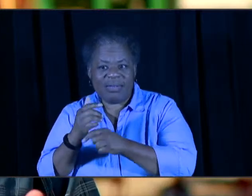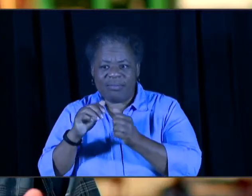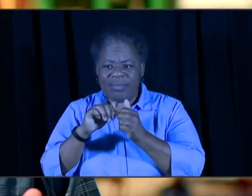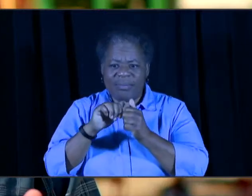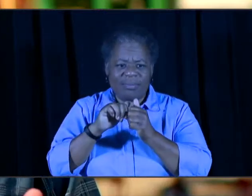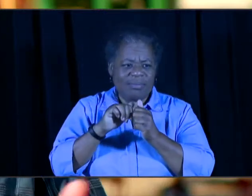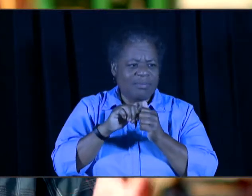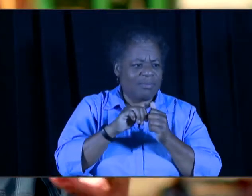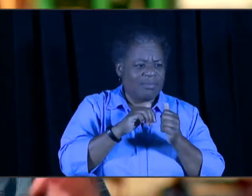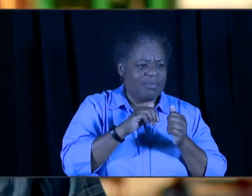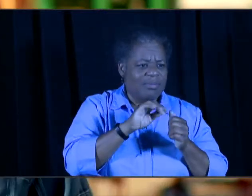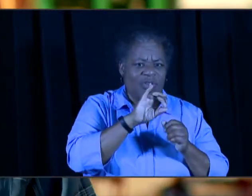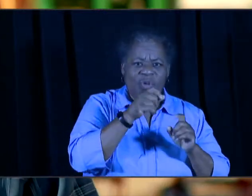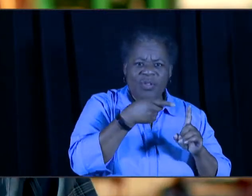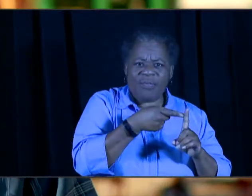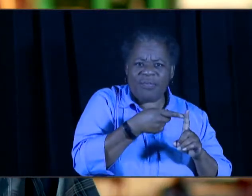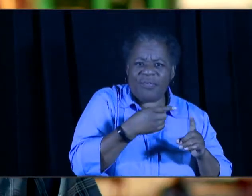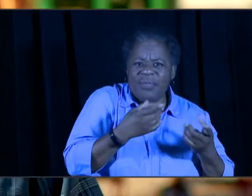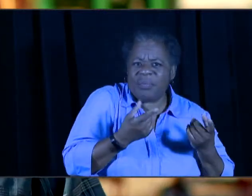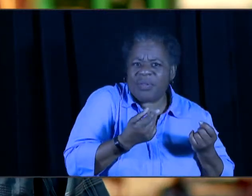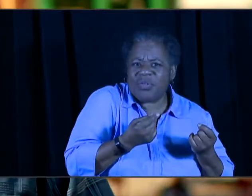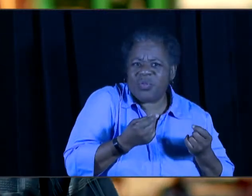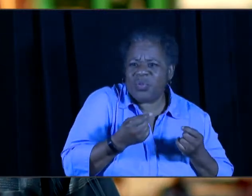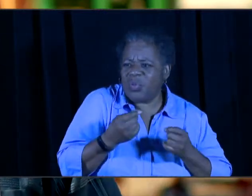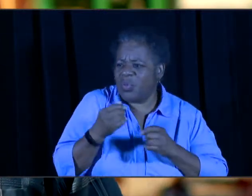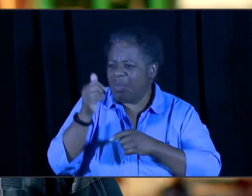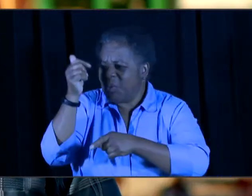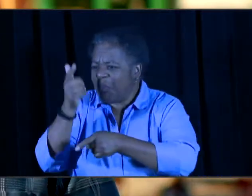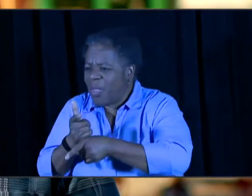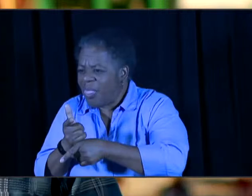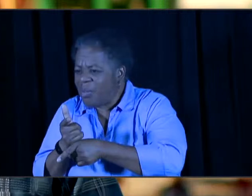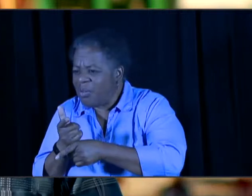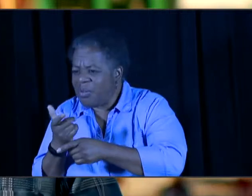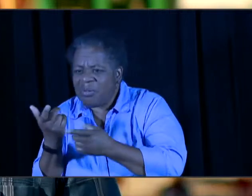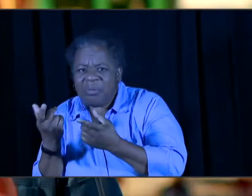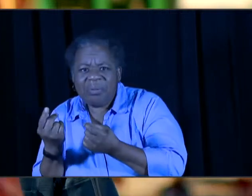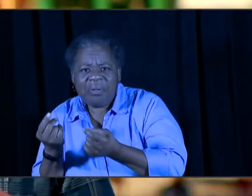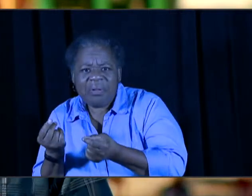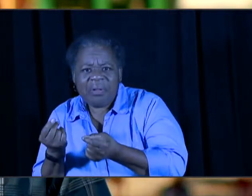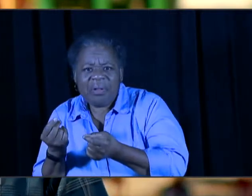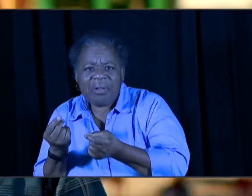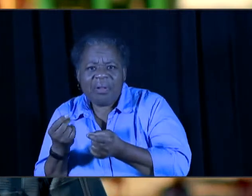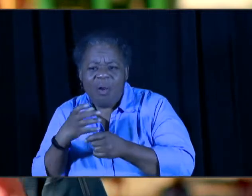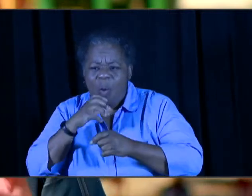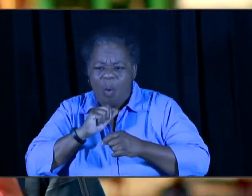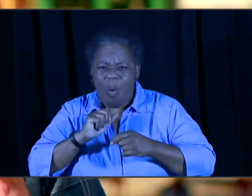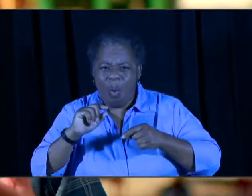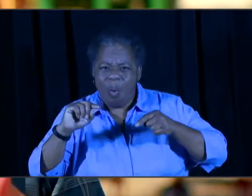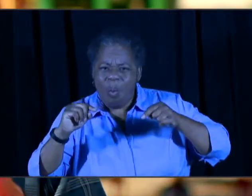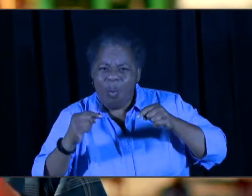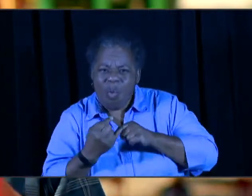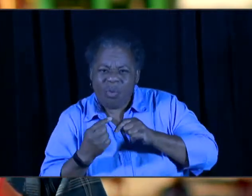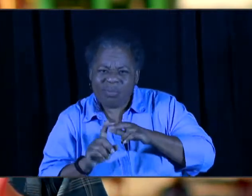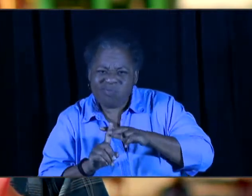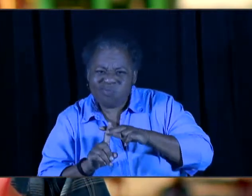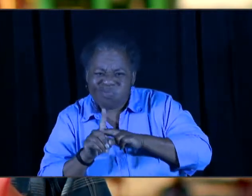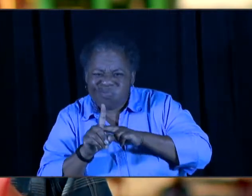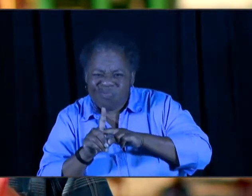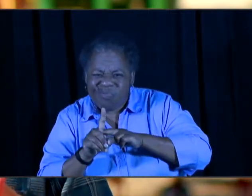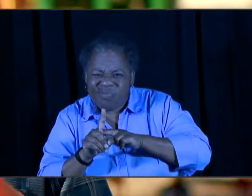Joseph? How will it go for his brothers? Would old wounds resurface and